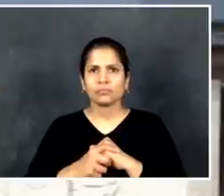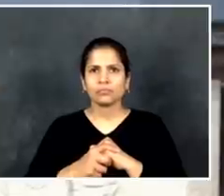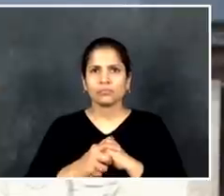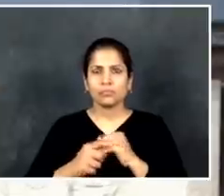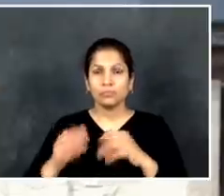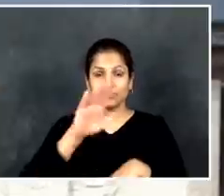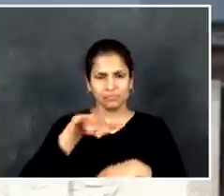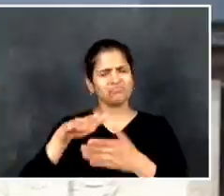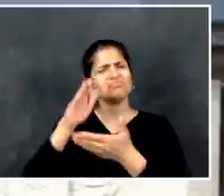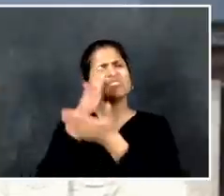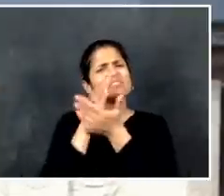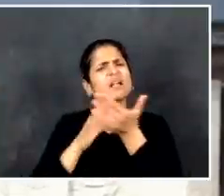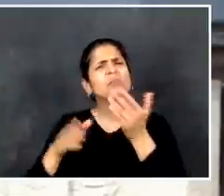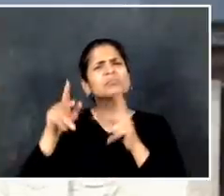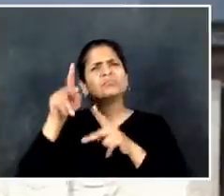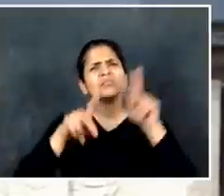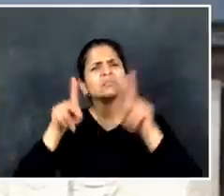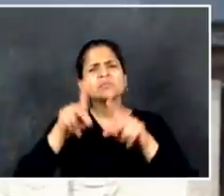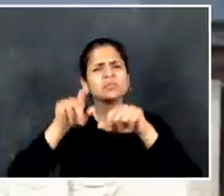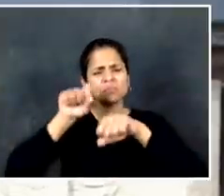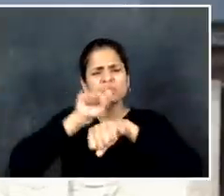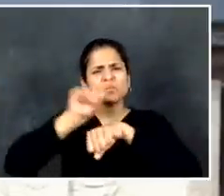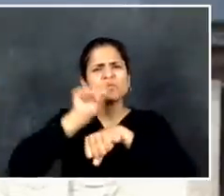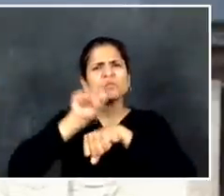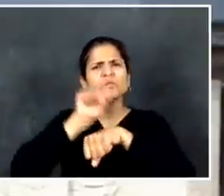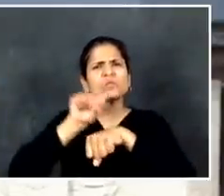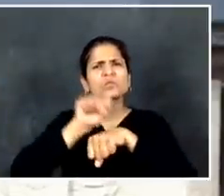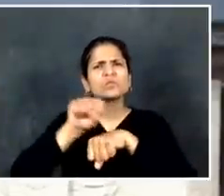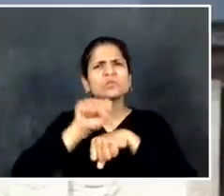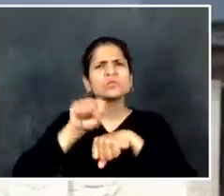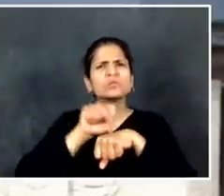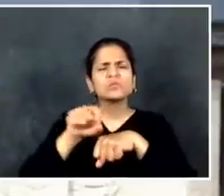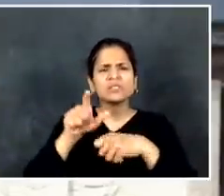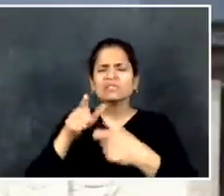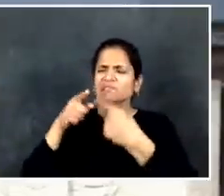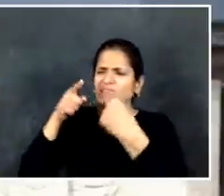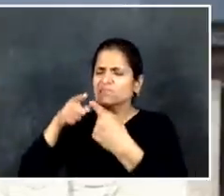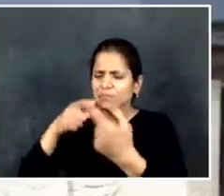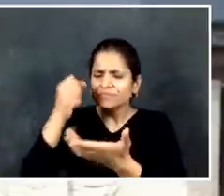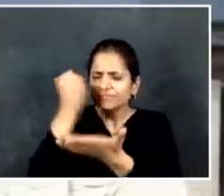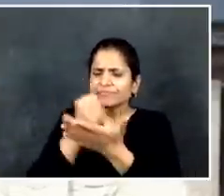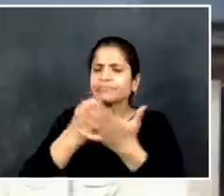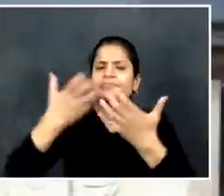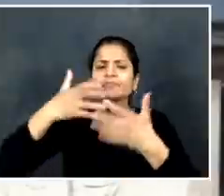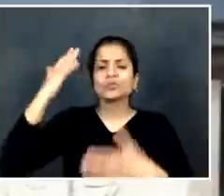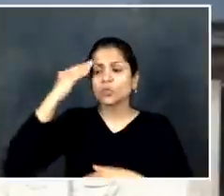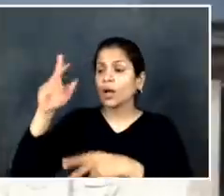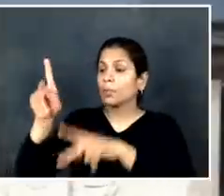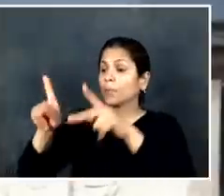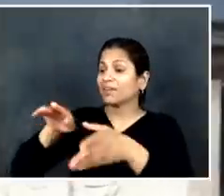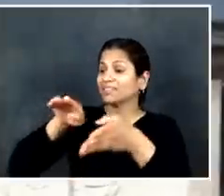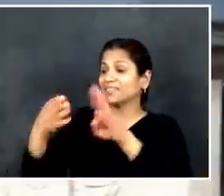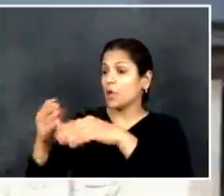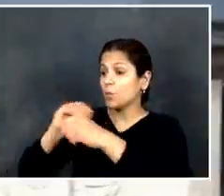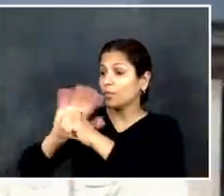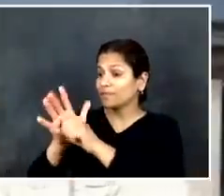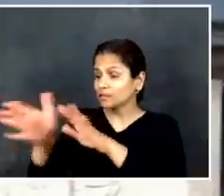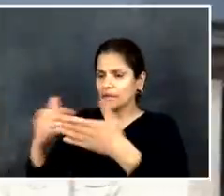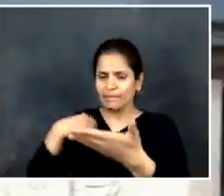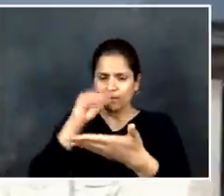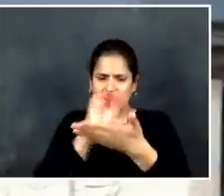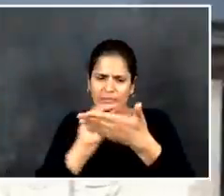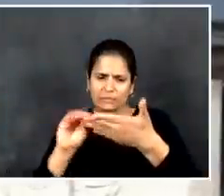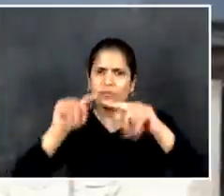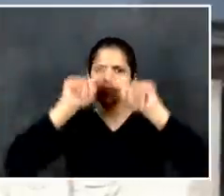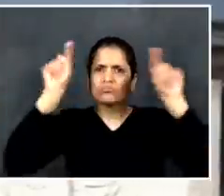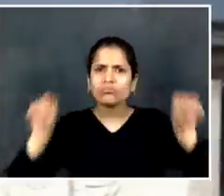the benefits they're entitled to? The head of two major unions said this has become a major obstacle for those who have passed away. Yeah,